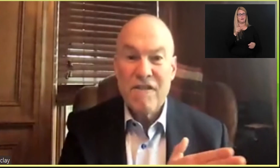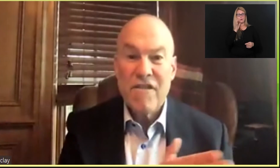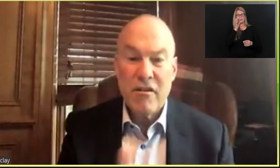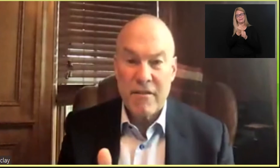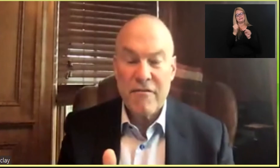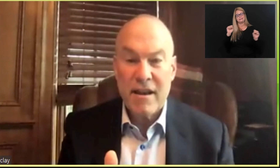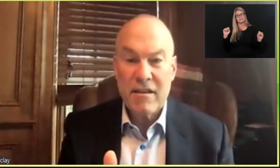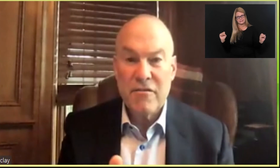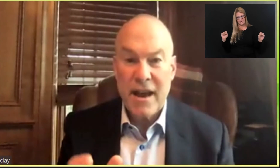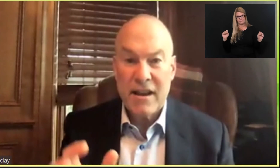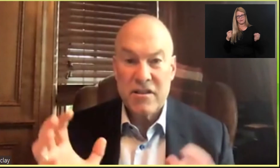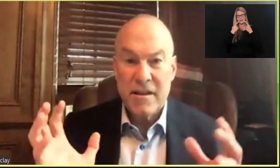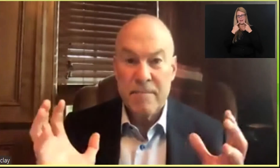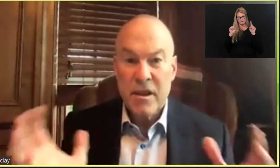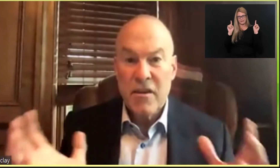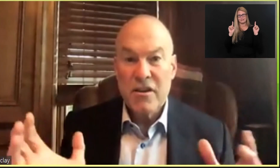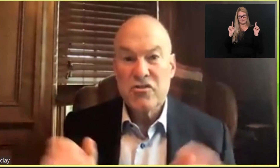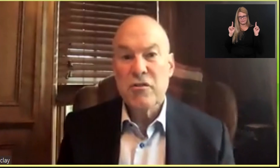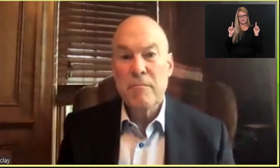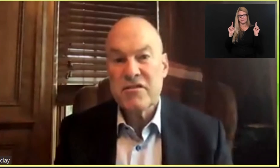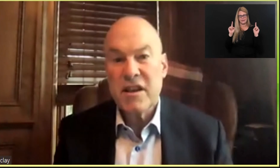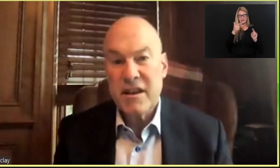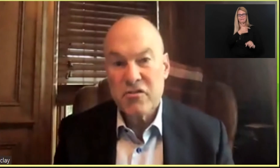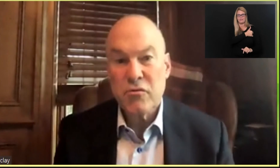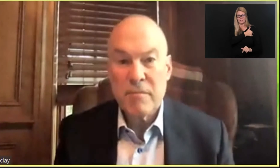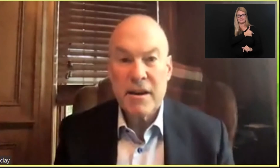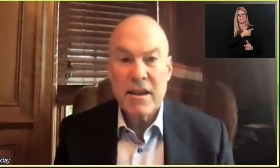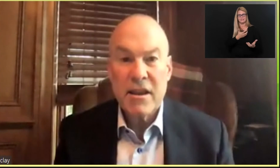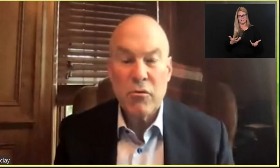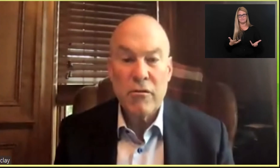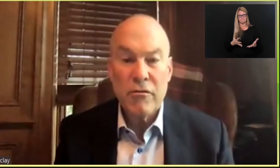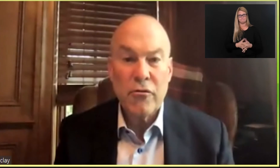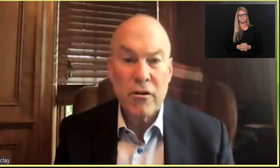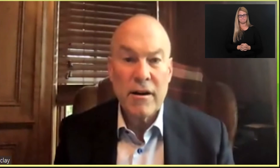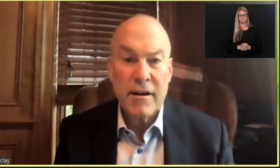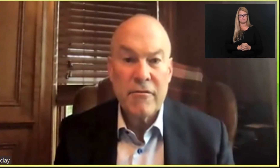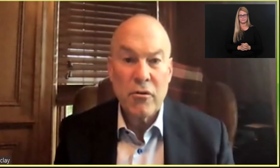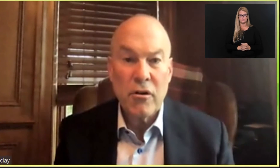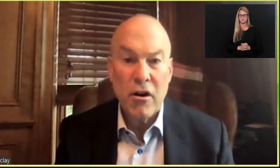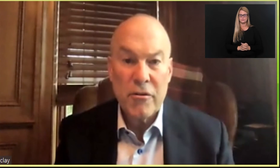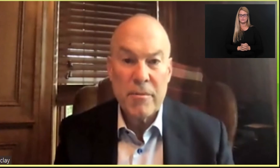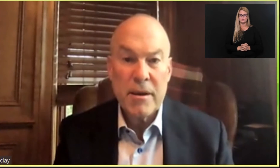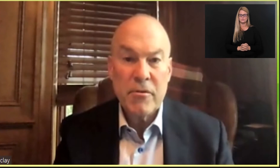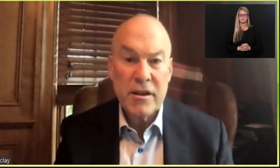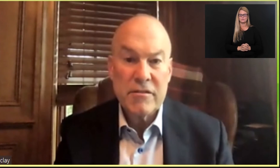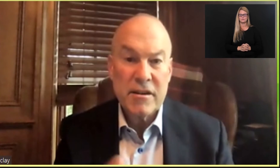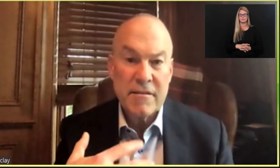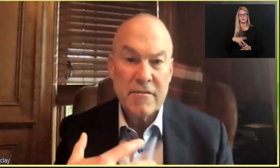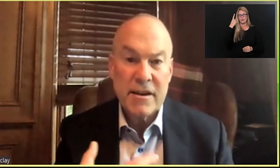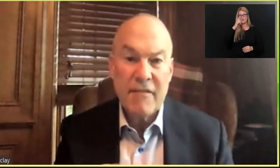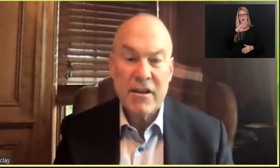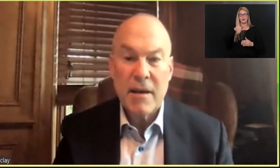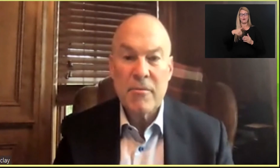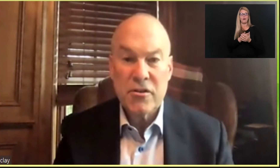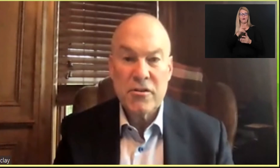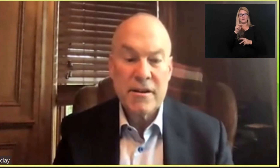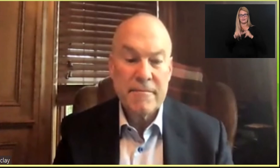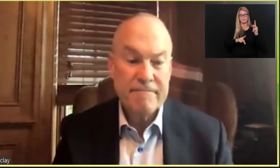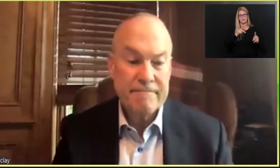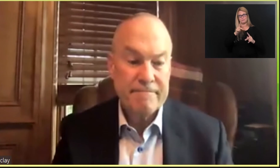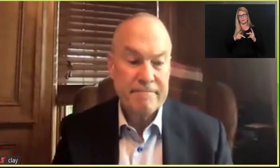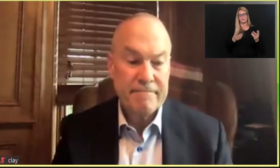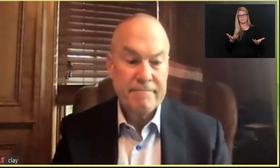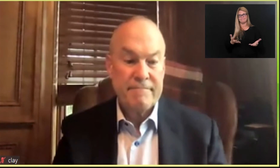safe, very effective vaccine that should be seen as really being equal for all the people that have that